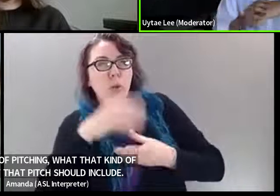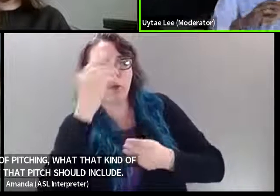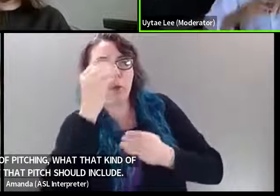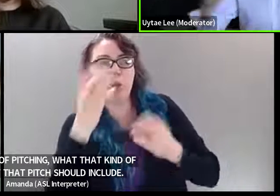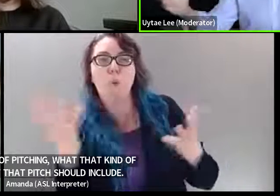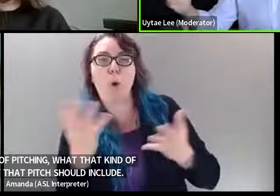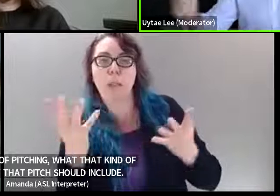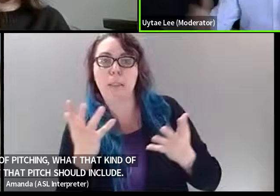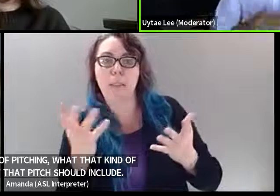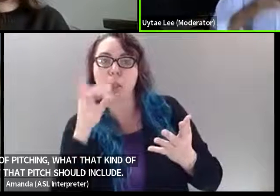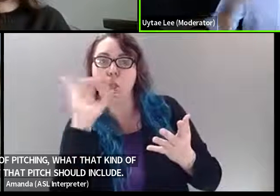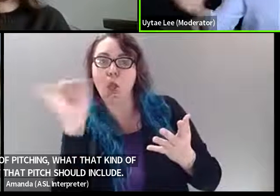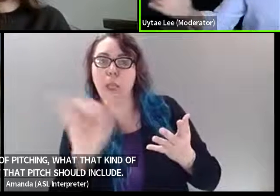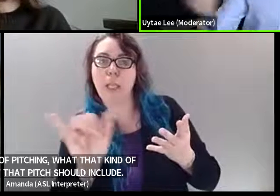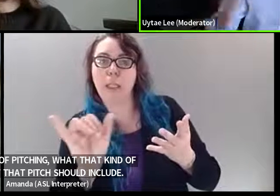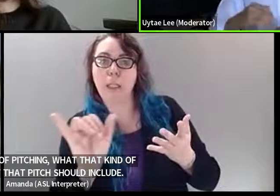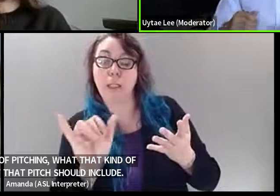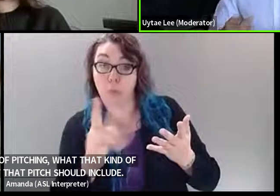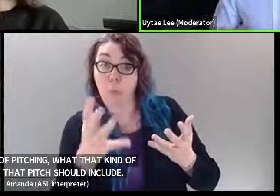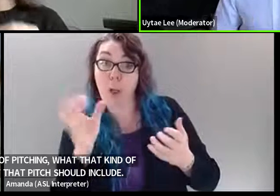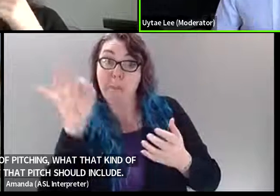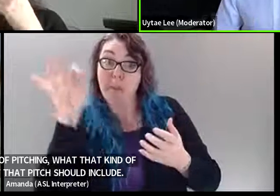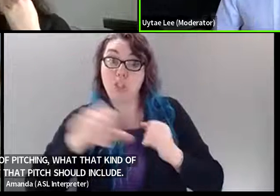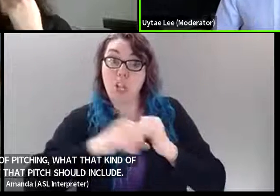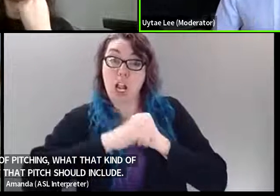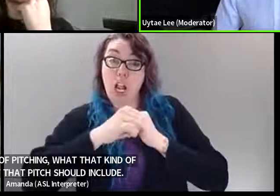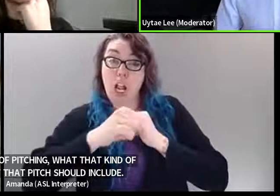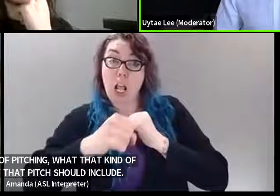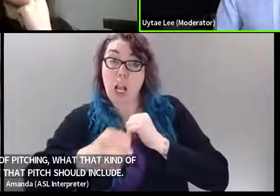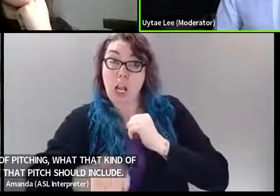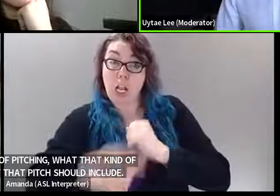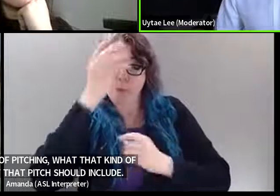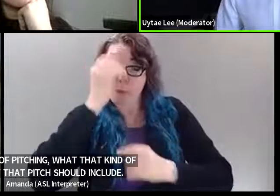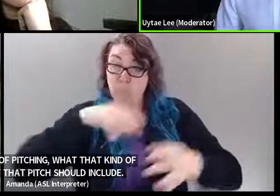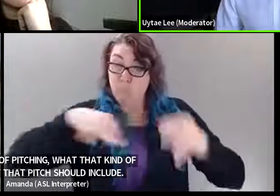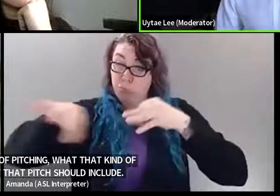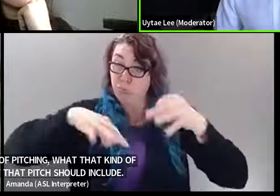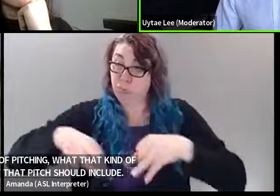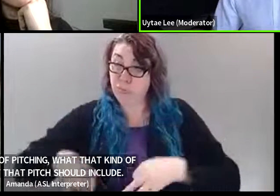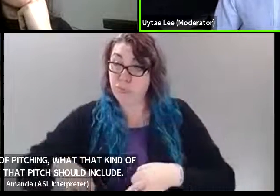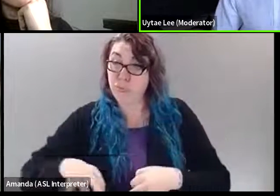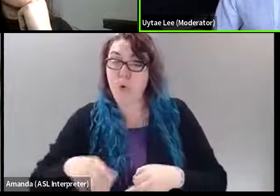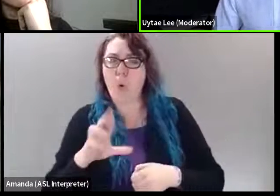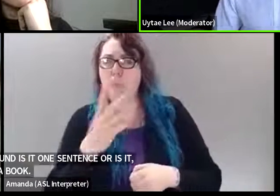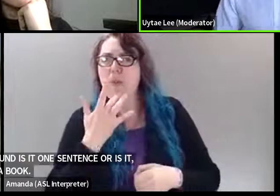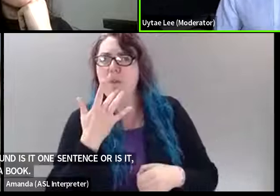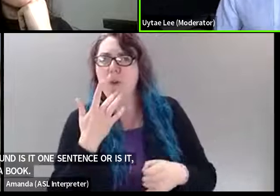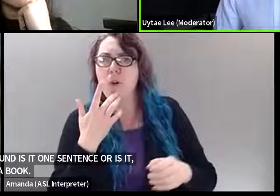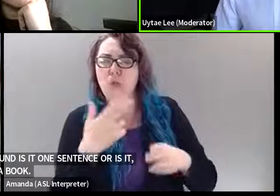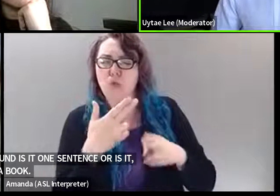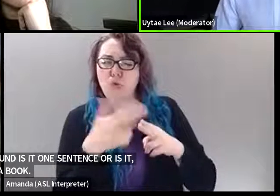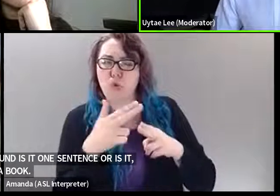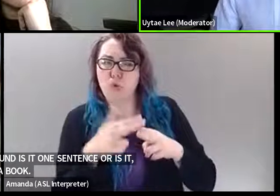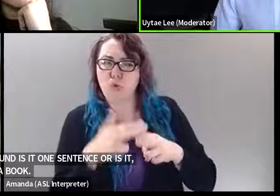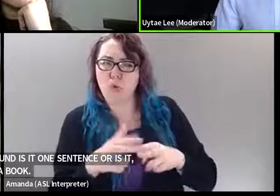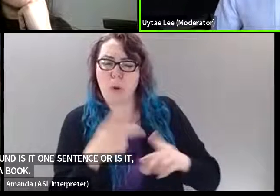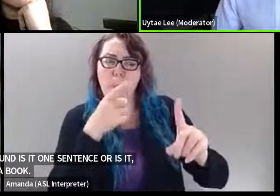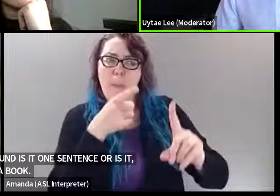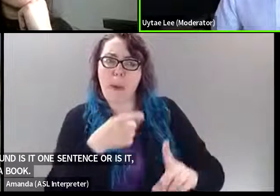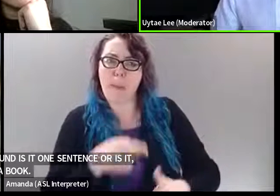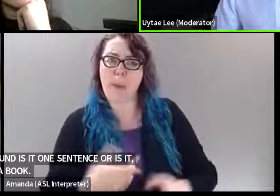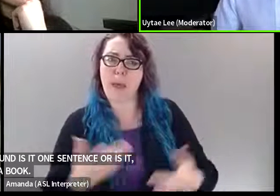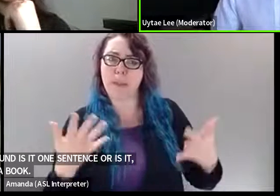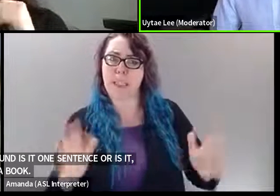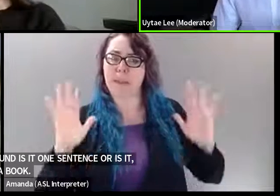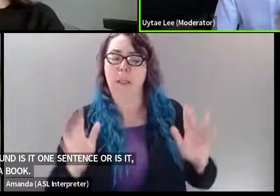it like a book, everything in between. And so kind of maybe to define a little bit more, I think one big question